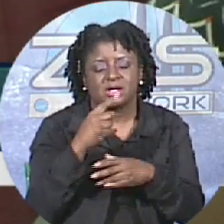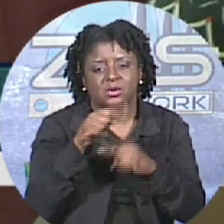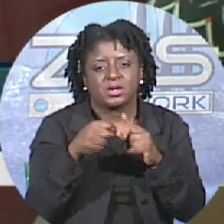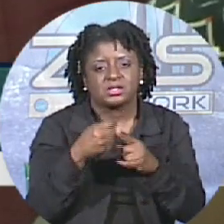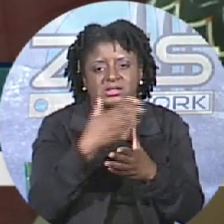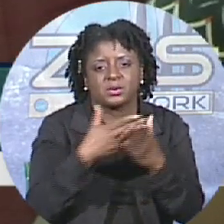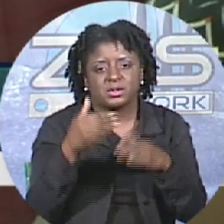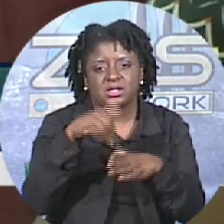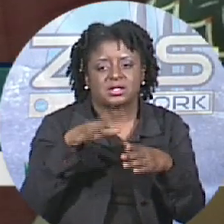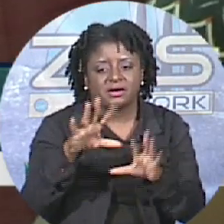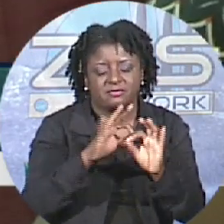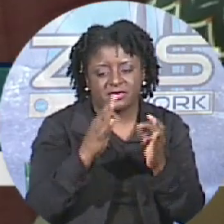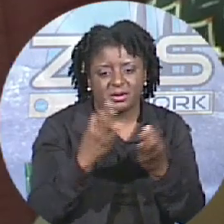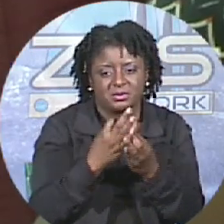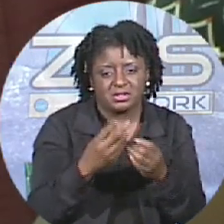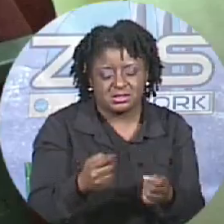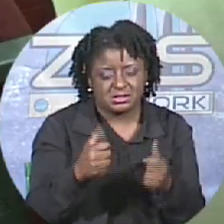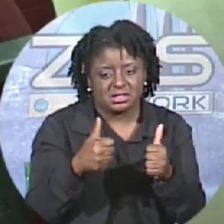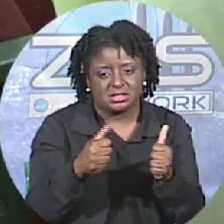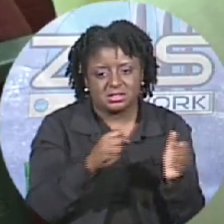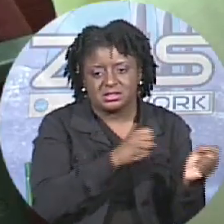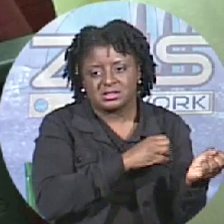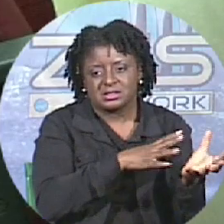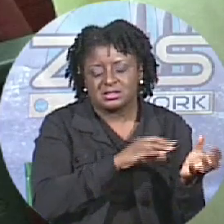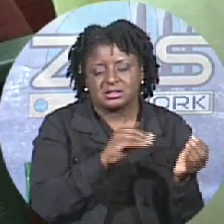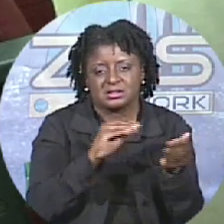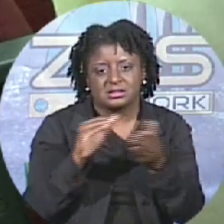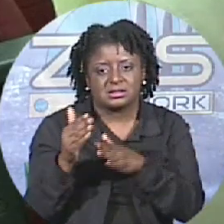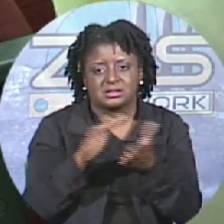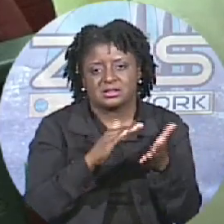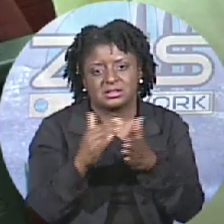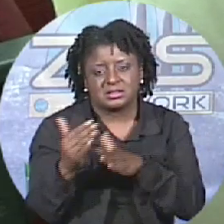in your family is suddenly whisked away? I was at home